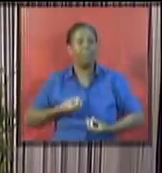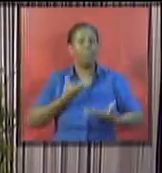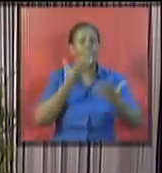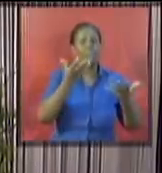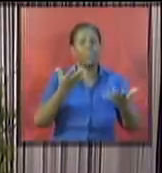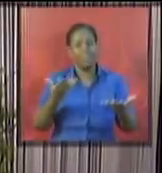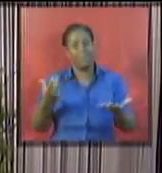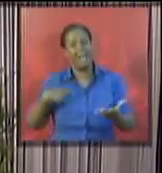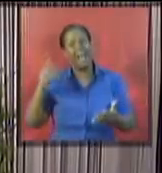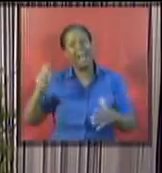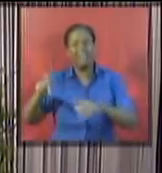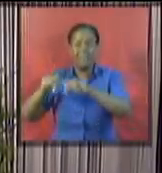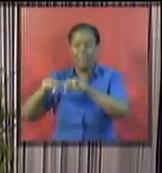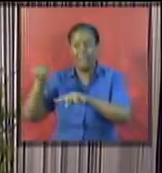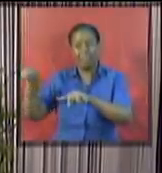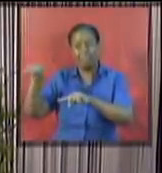TTT.